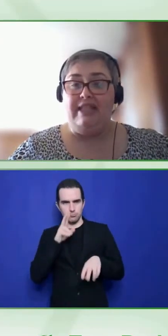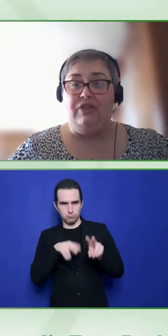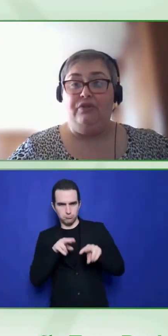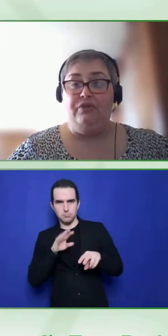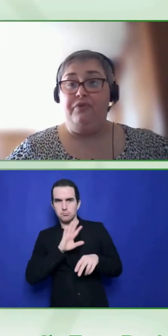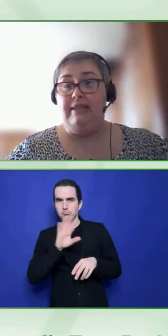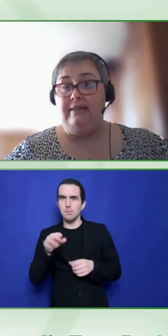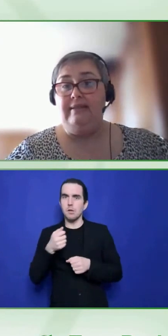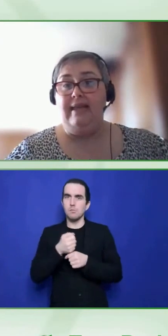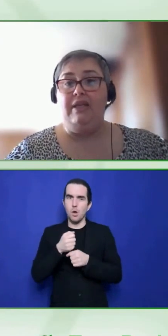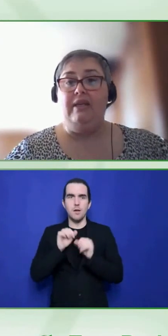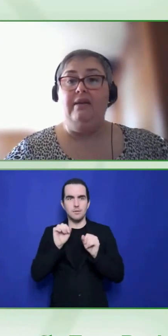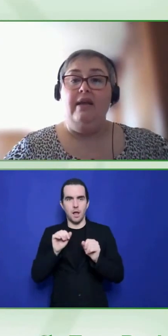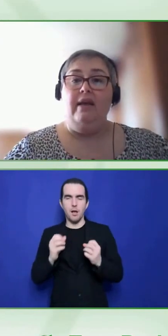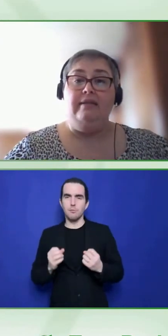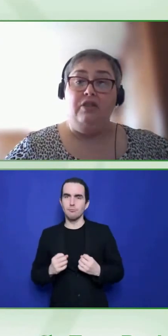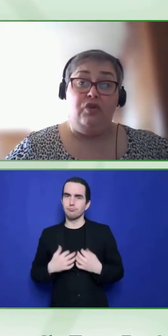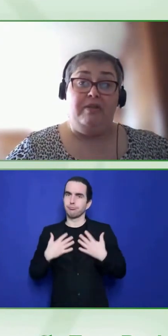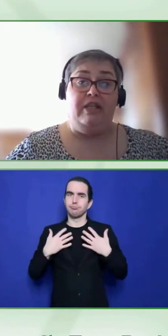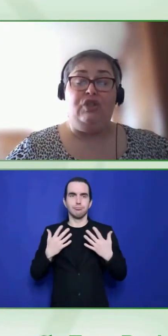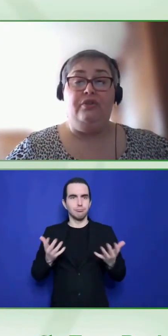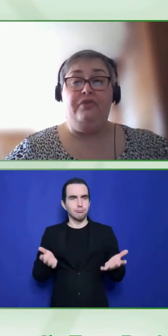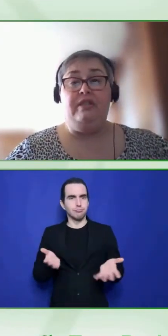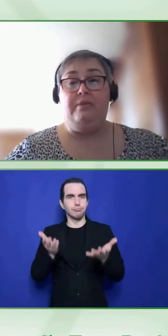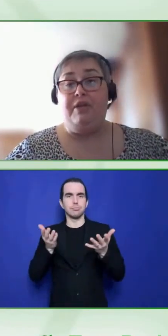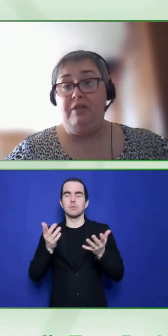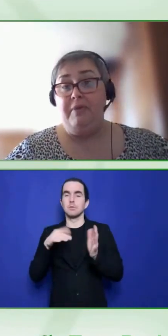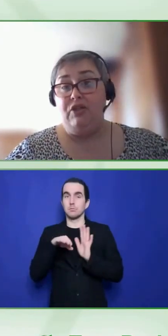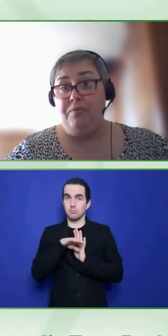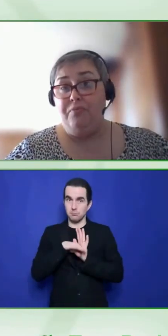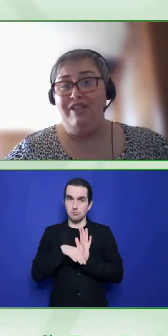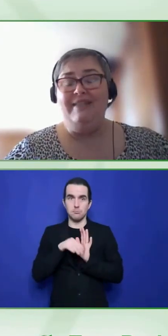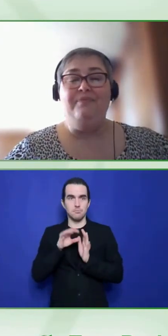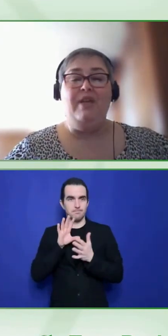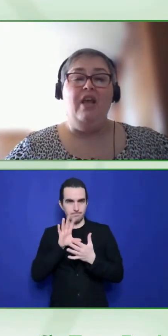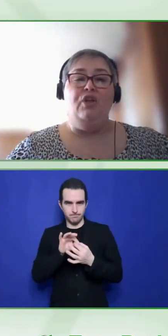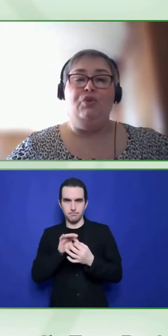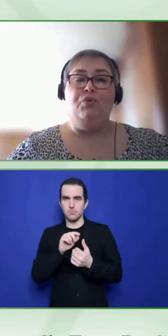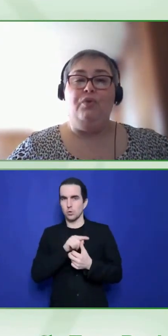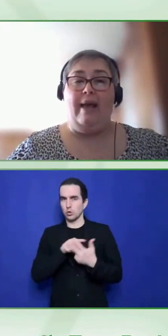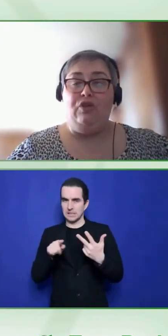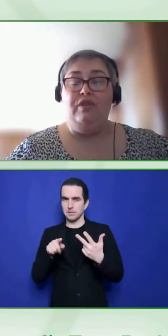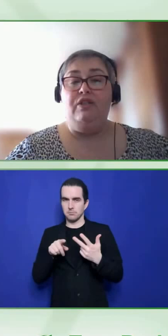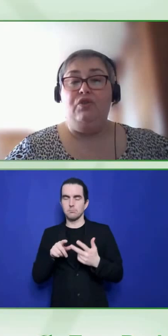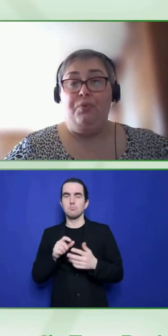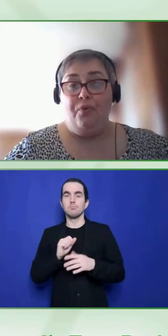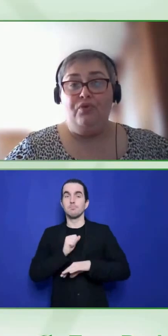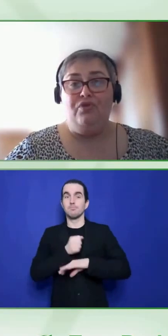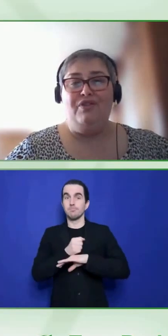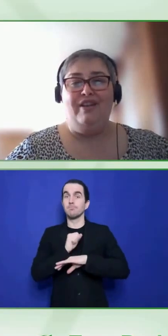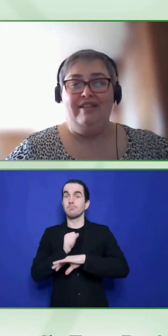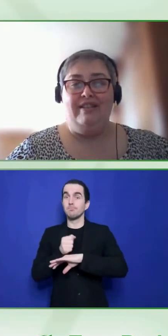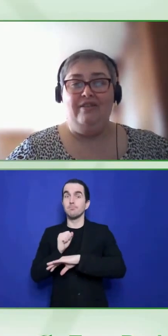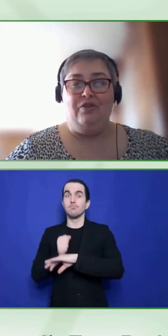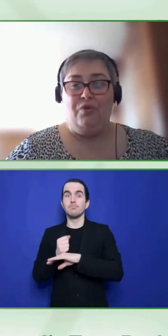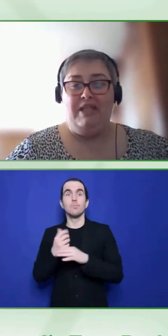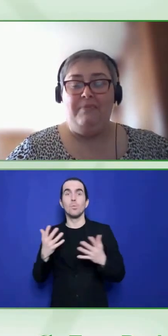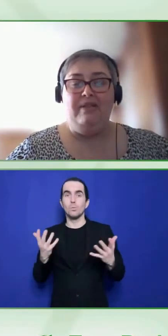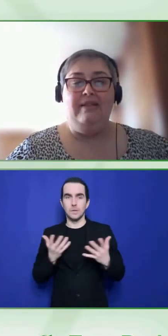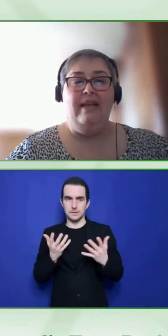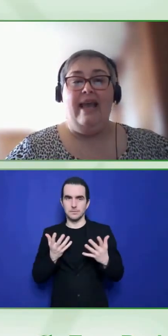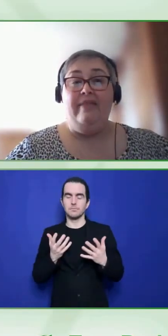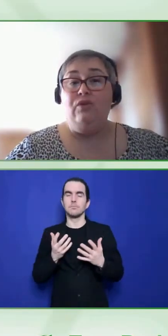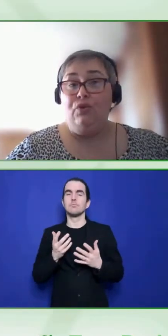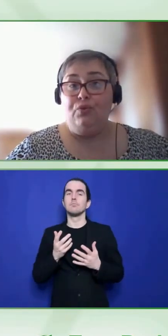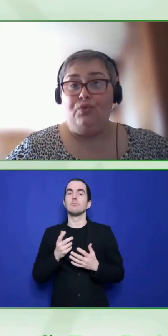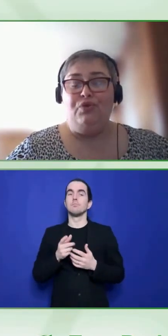and procedure. For instance, having an anti-discrimination office, a participatory body to actually support the